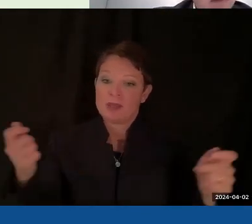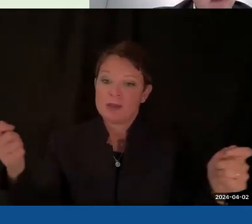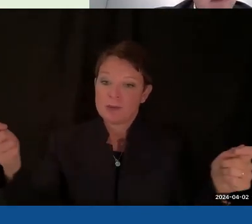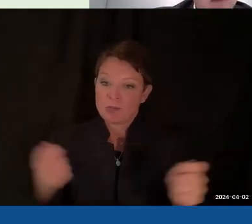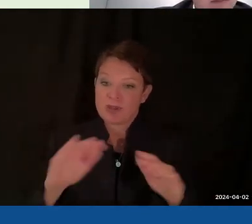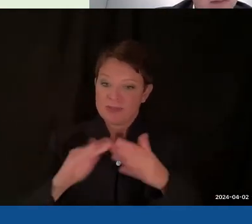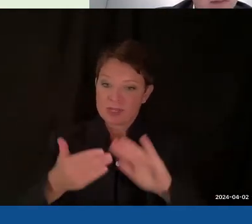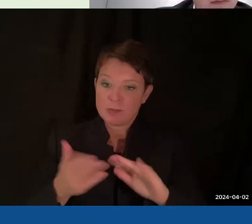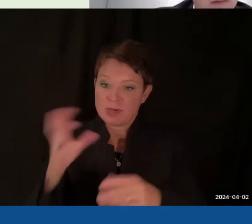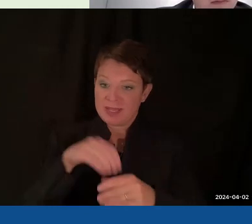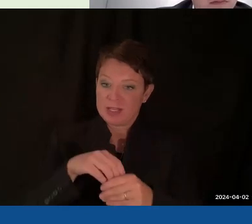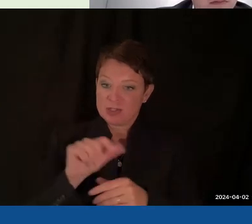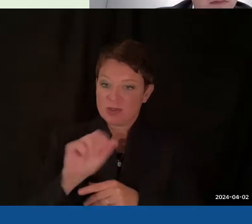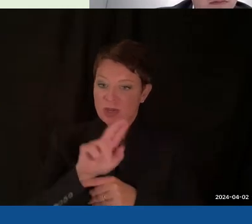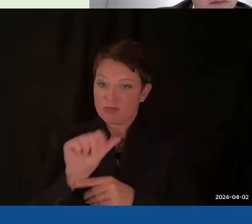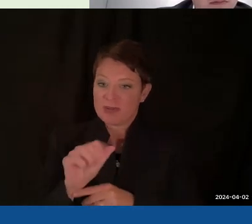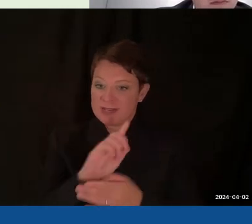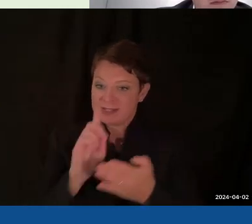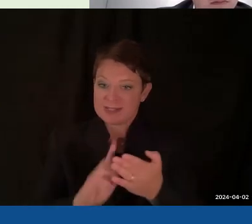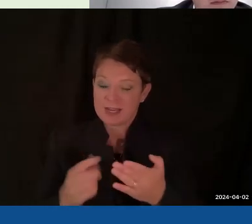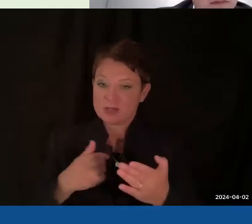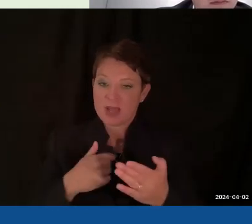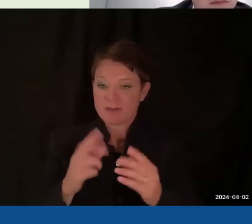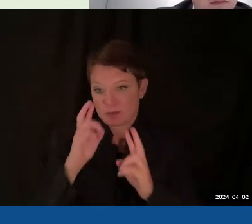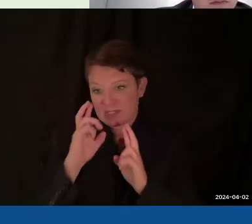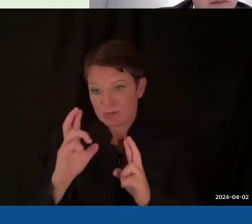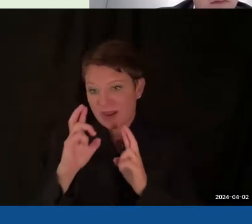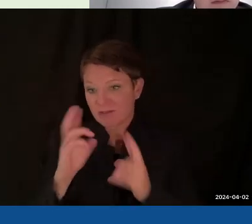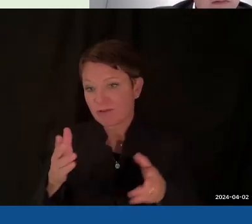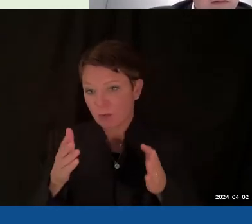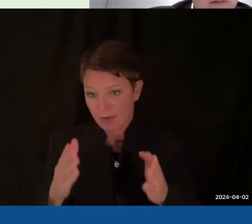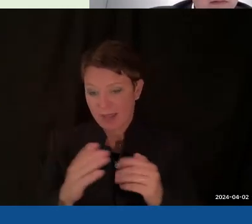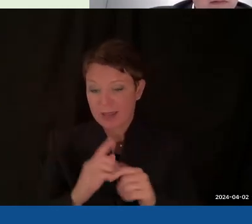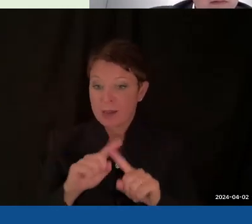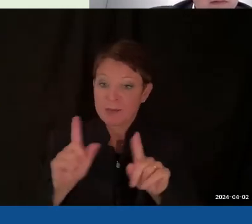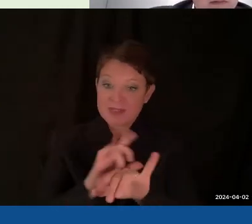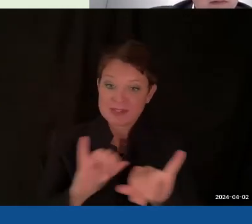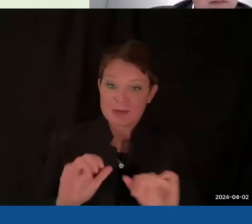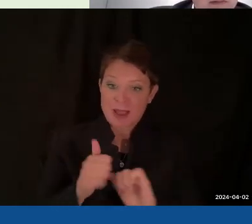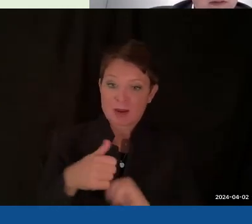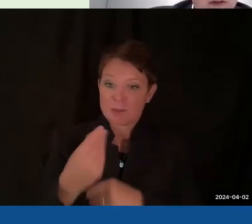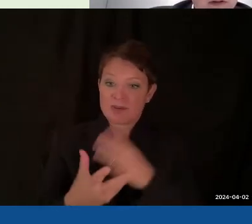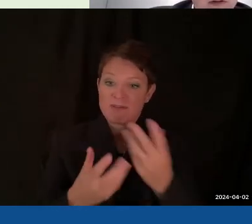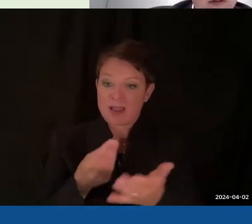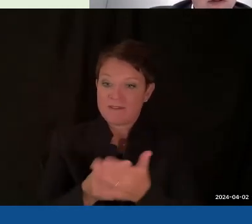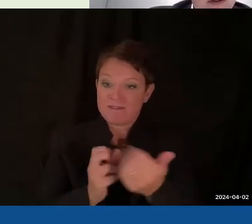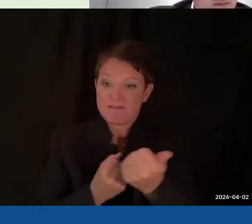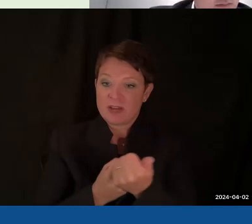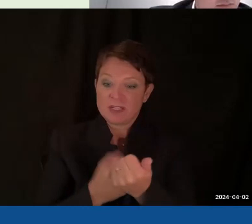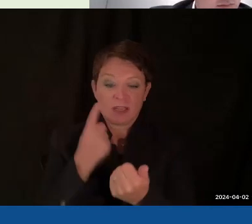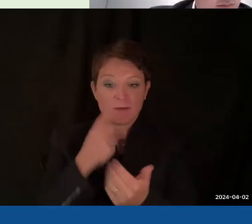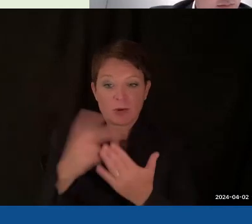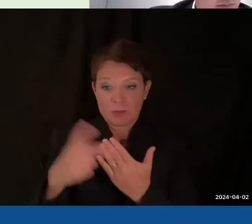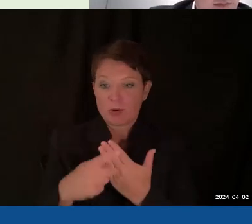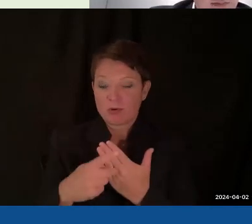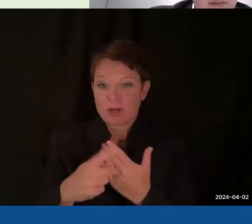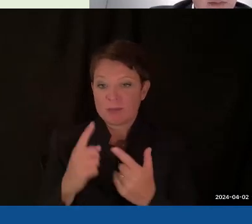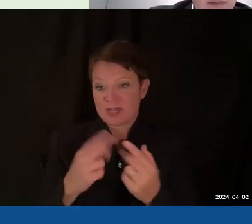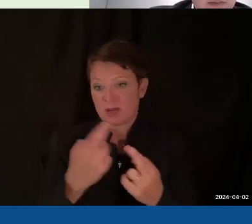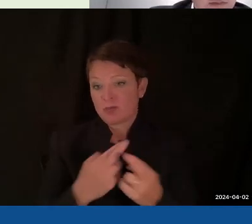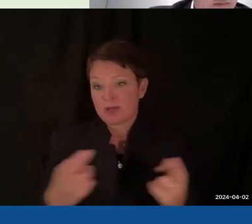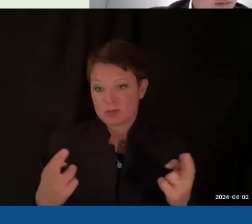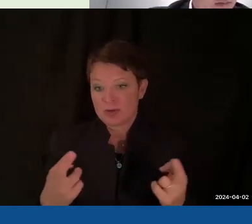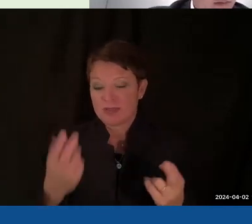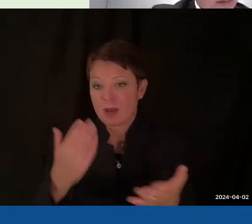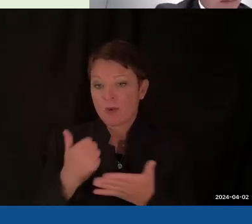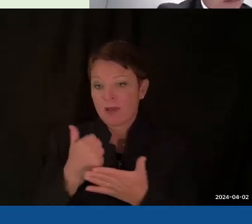community into the arena design to do it in a respectful way, but also how can we provide funding for programs and resources